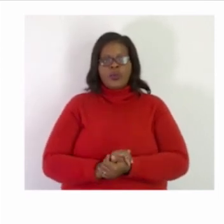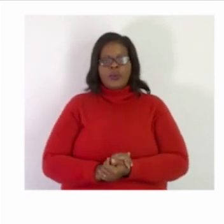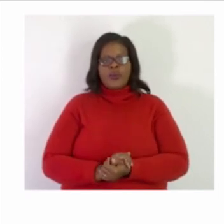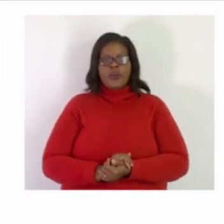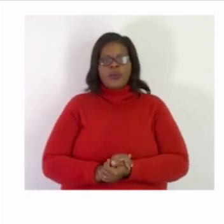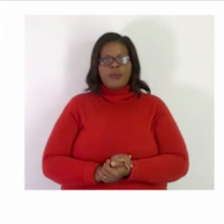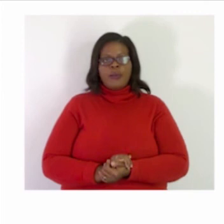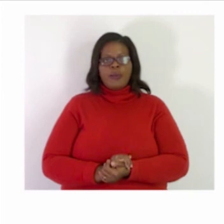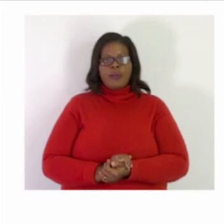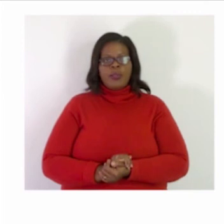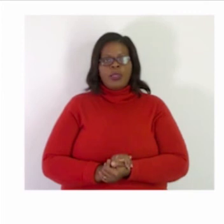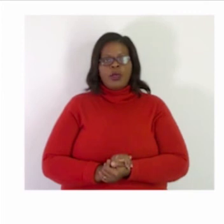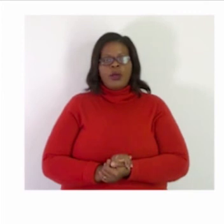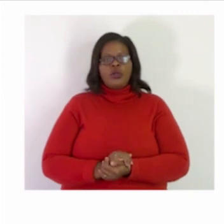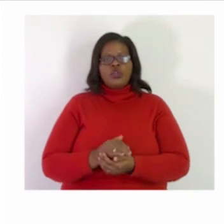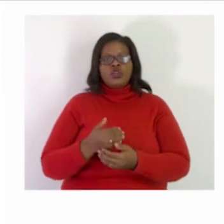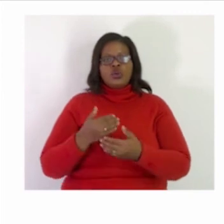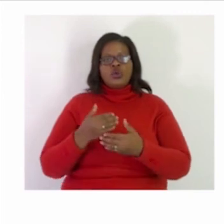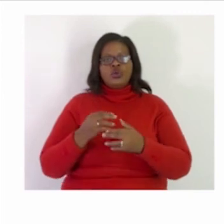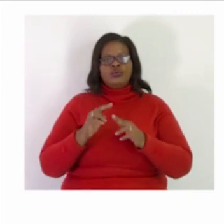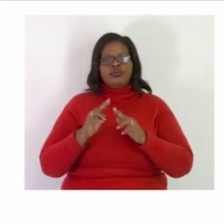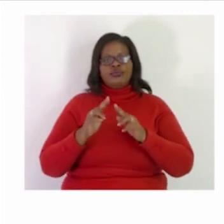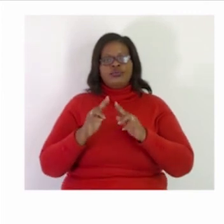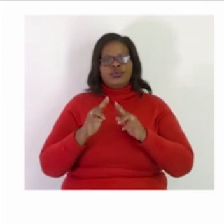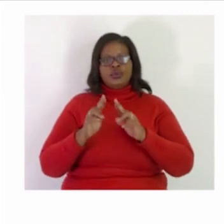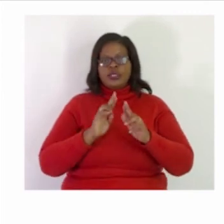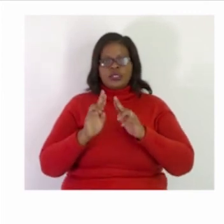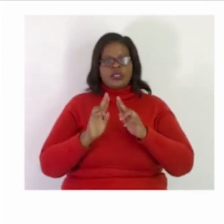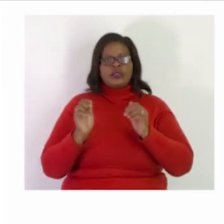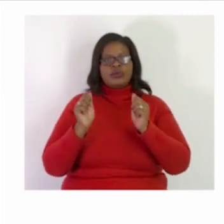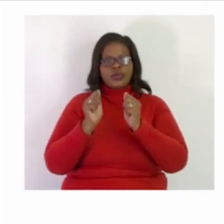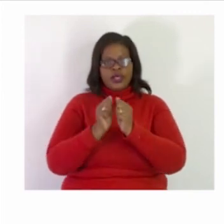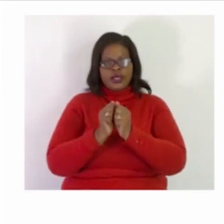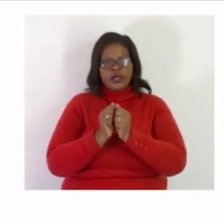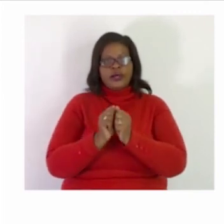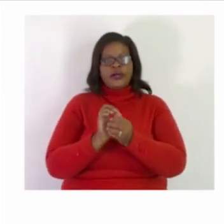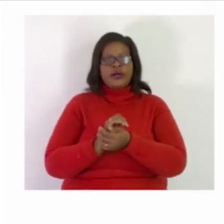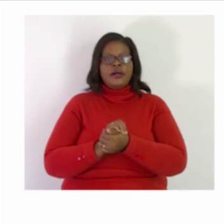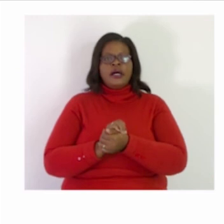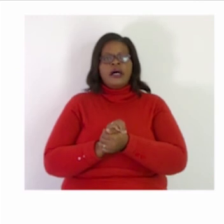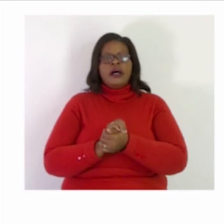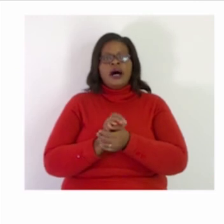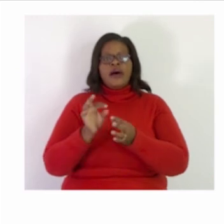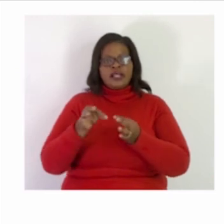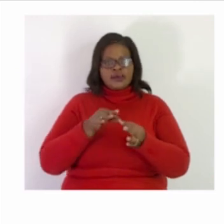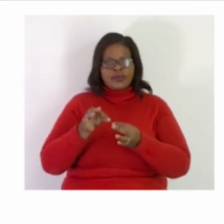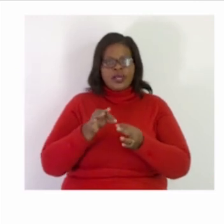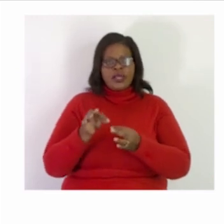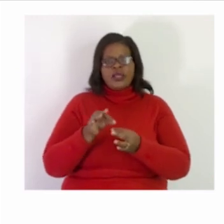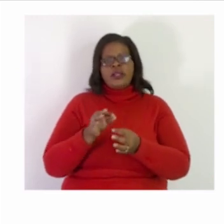I will go through with you, but you have to do this on your own. I will just explain where you need